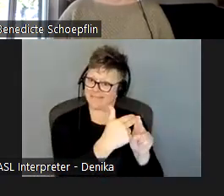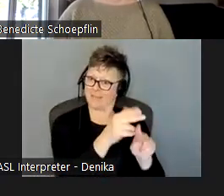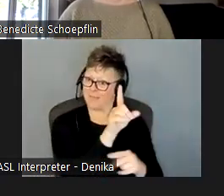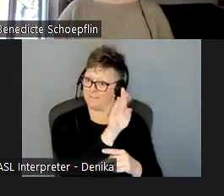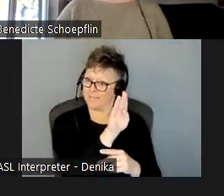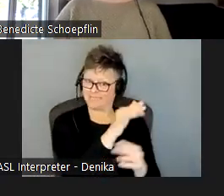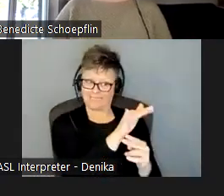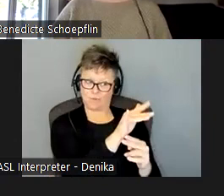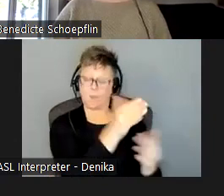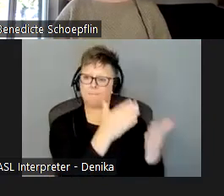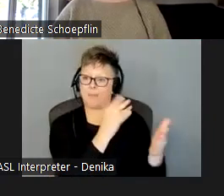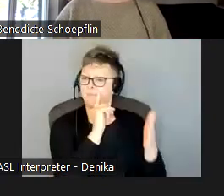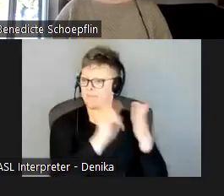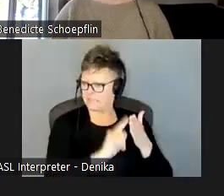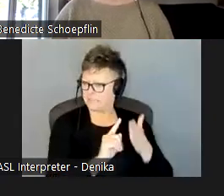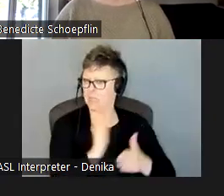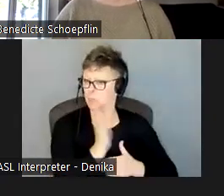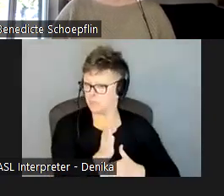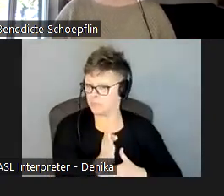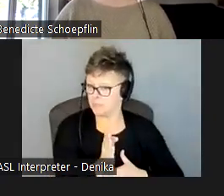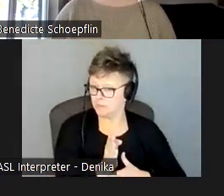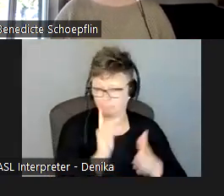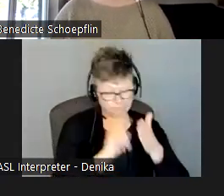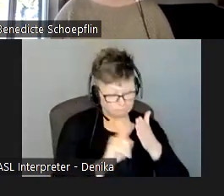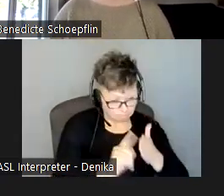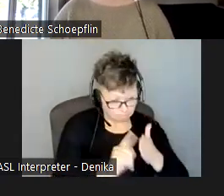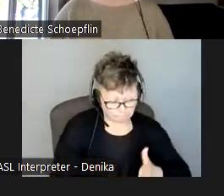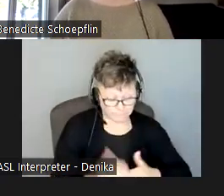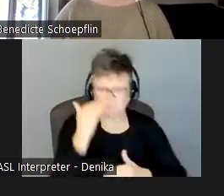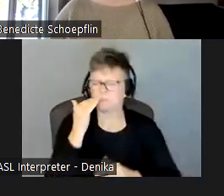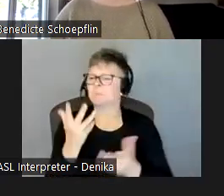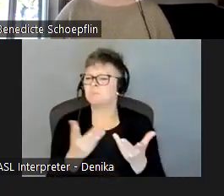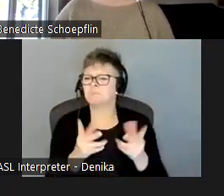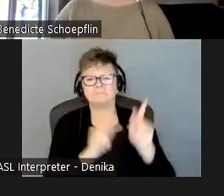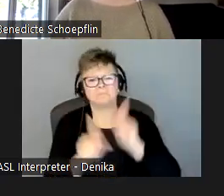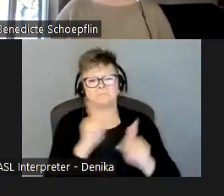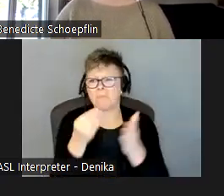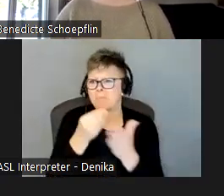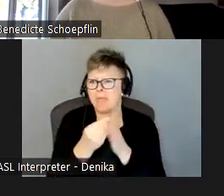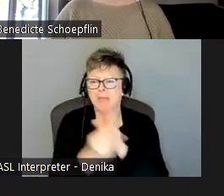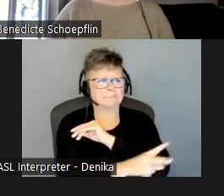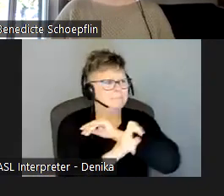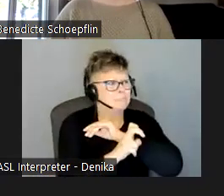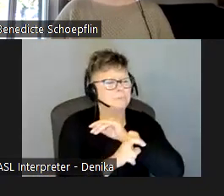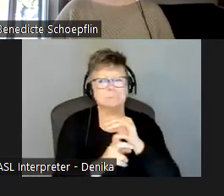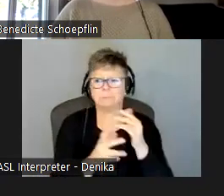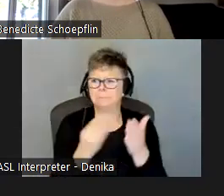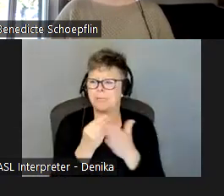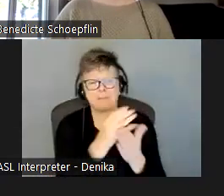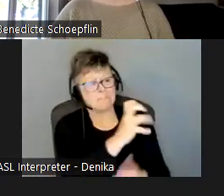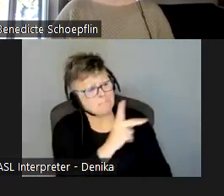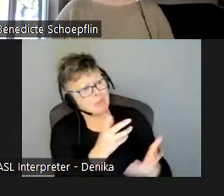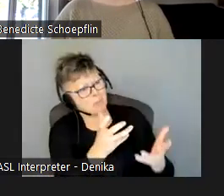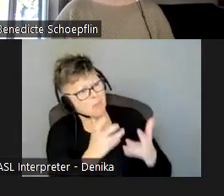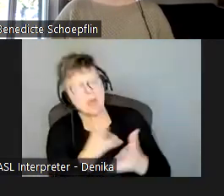get investigated. And it's like, and I know people lose their money and they want their money back, but catching these bad guys is just as a